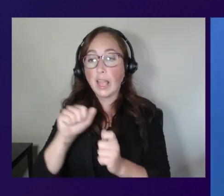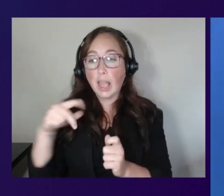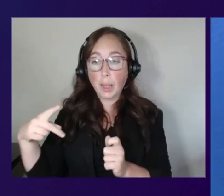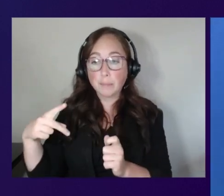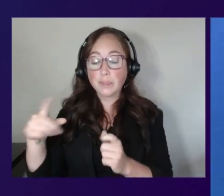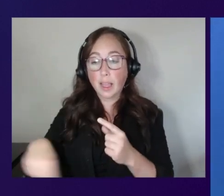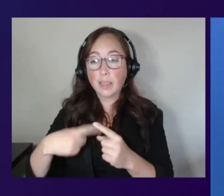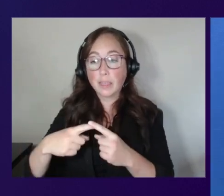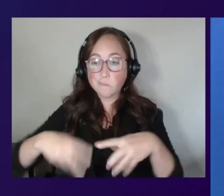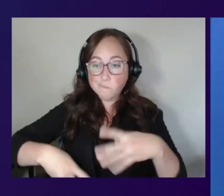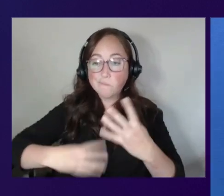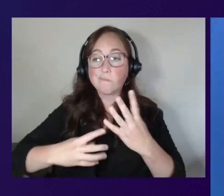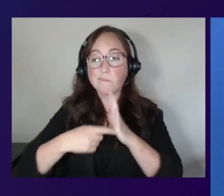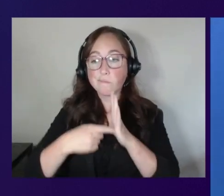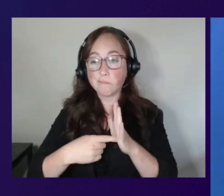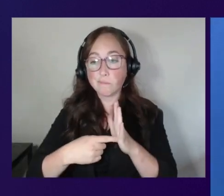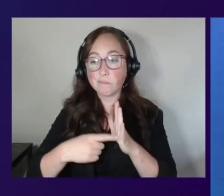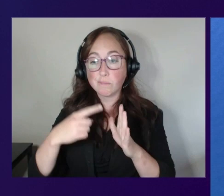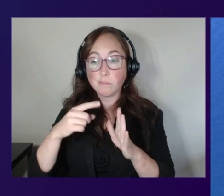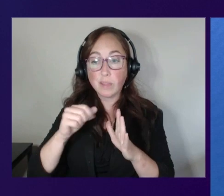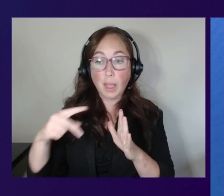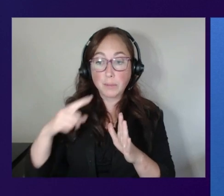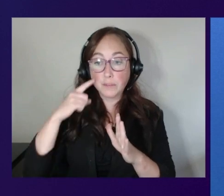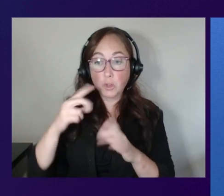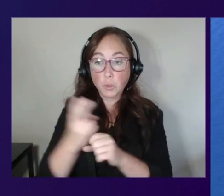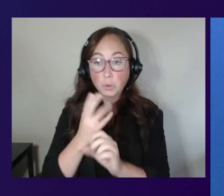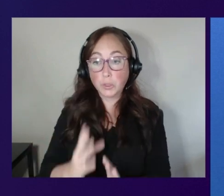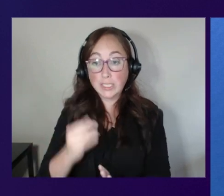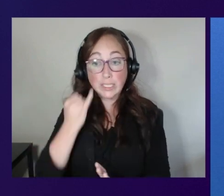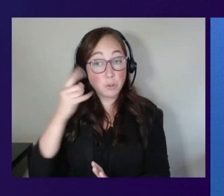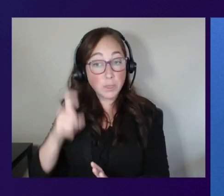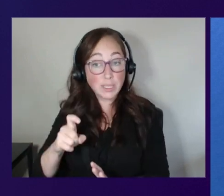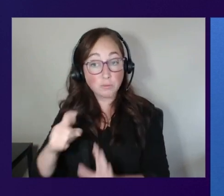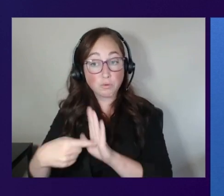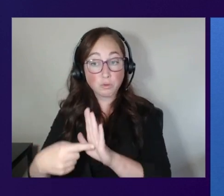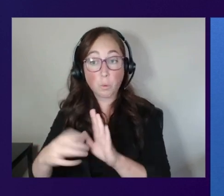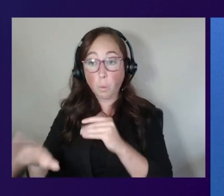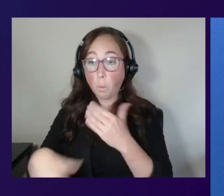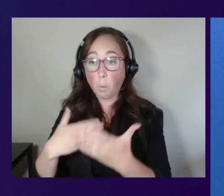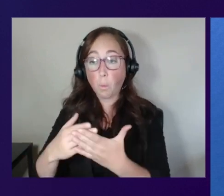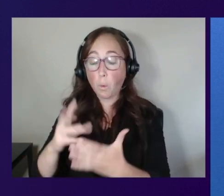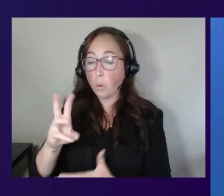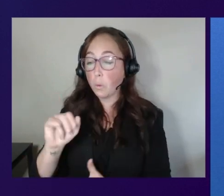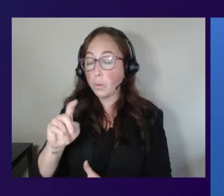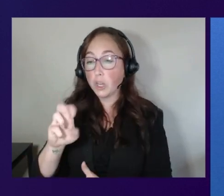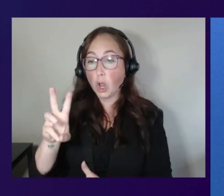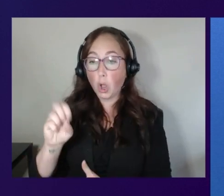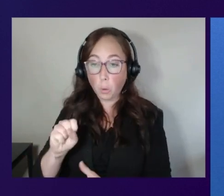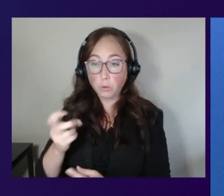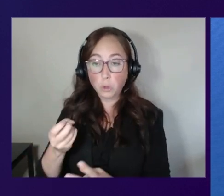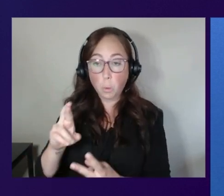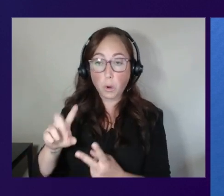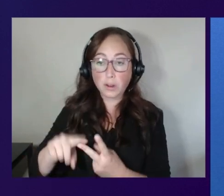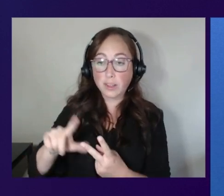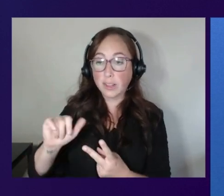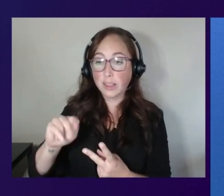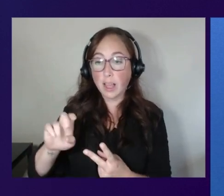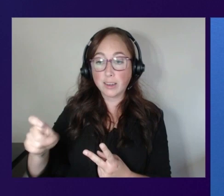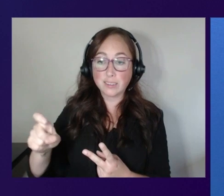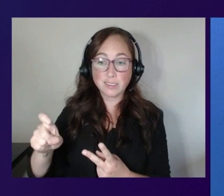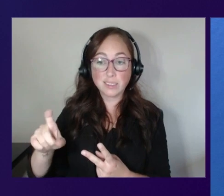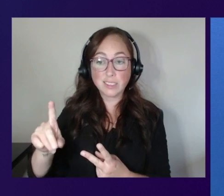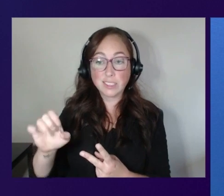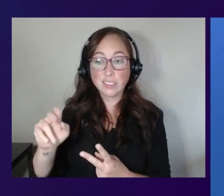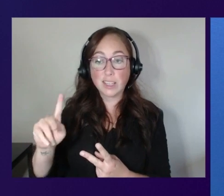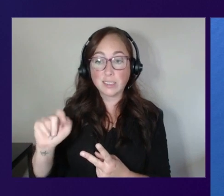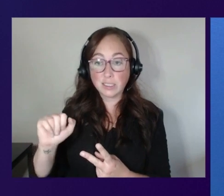users. Or if there's a need, you can present the entire Windows desktop or Linux desktop and give them that environment. Through a browser. So through your web browser, yep. So yeah.